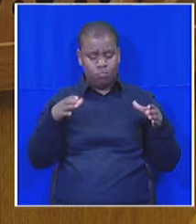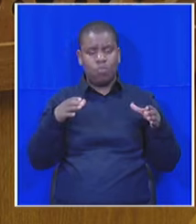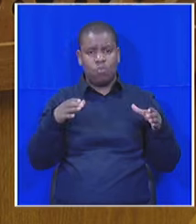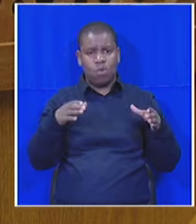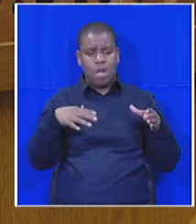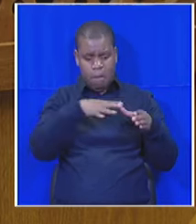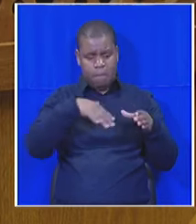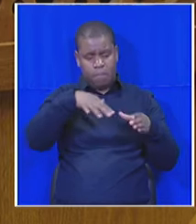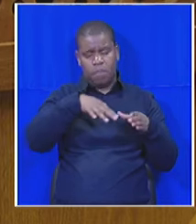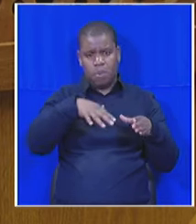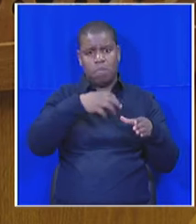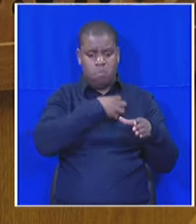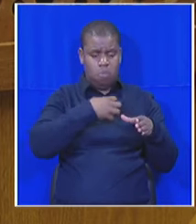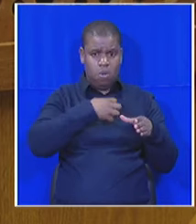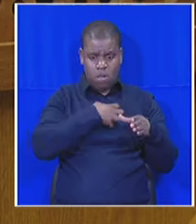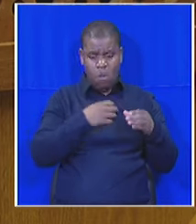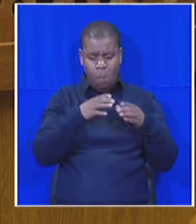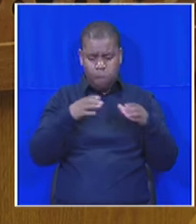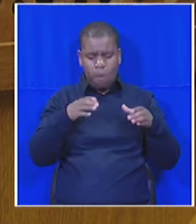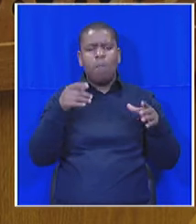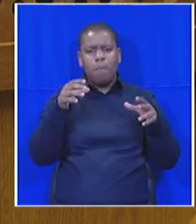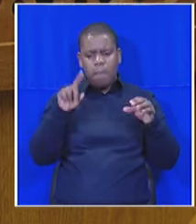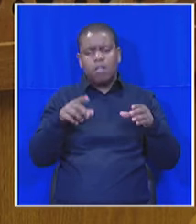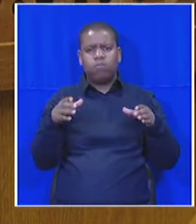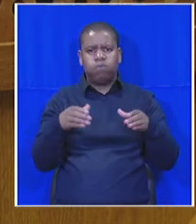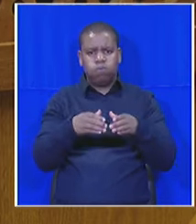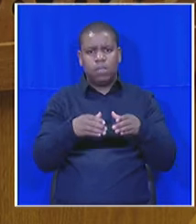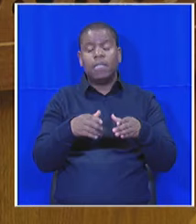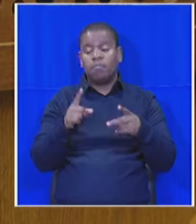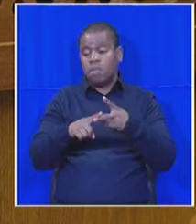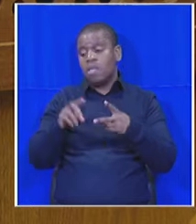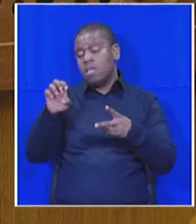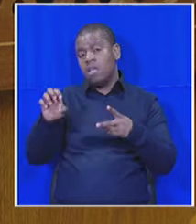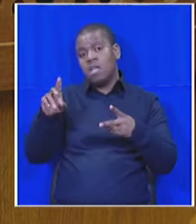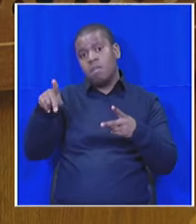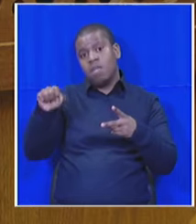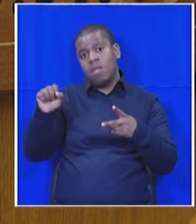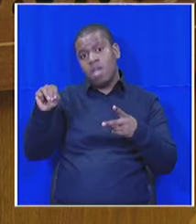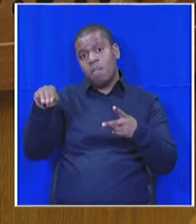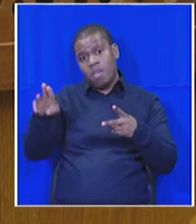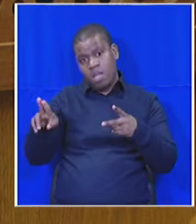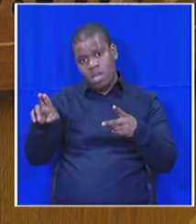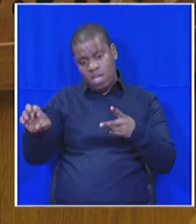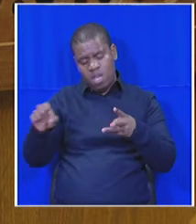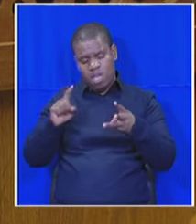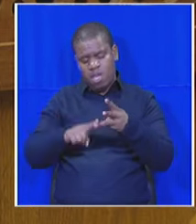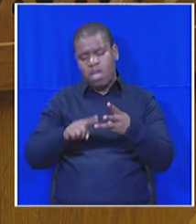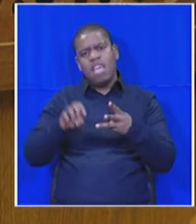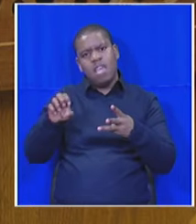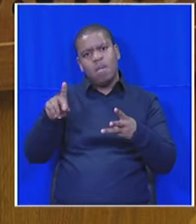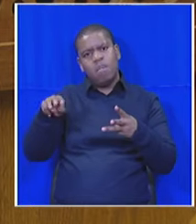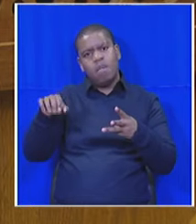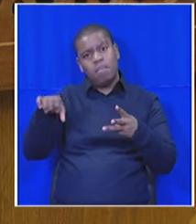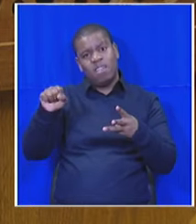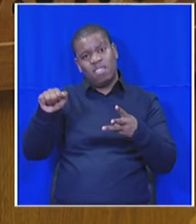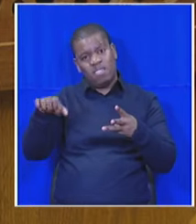the DA holds that the single hybrid portfolio committee for the DPME and the DPSA cannot do effective oversight over the